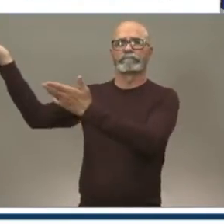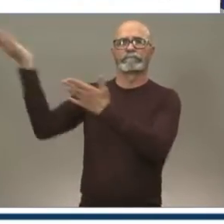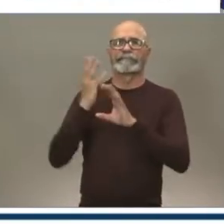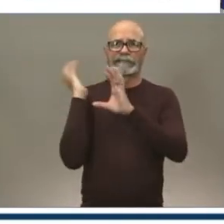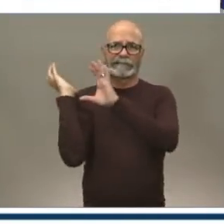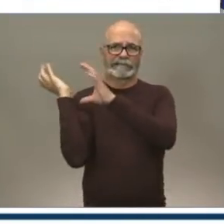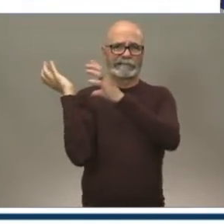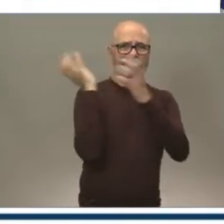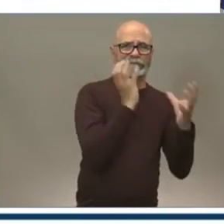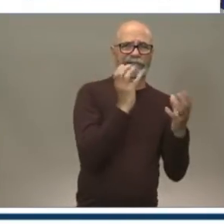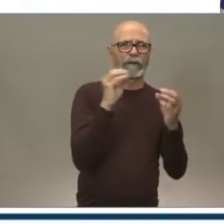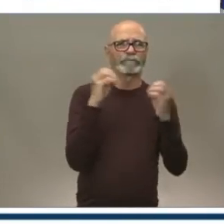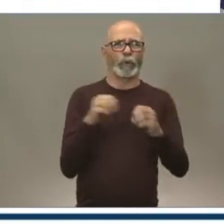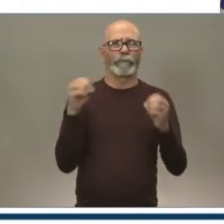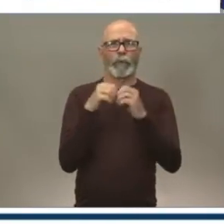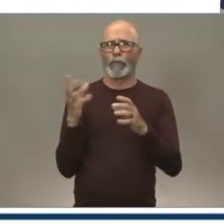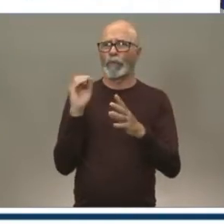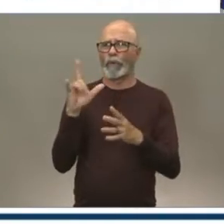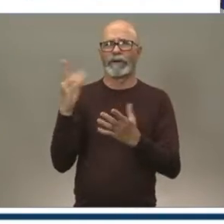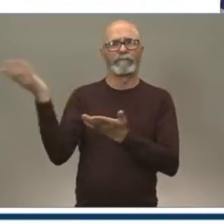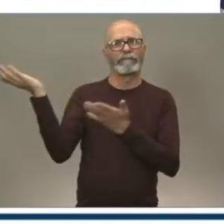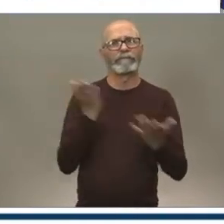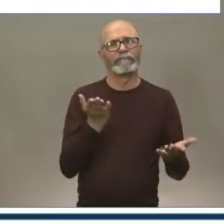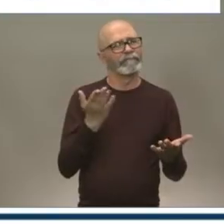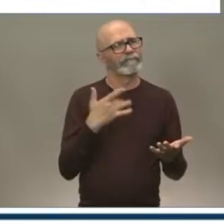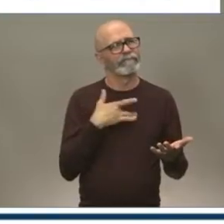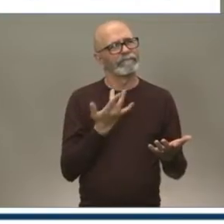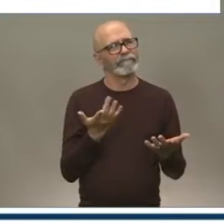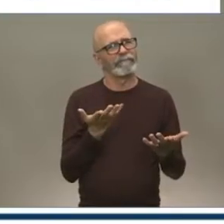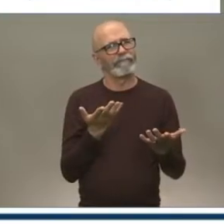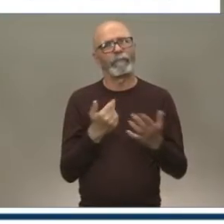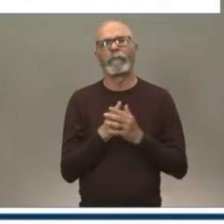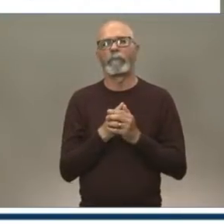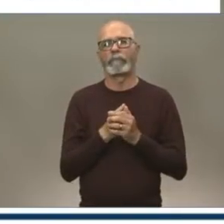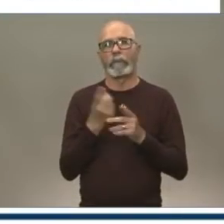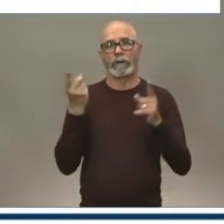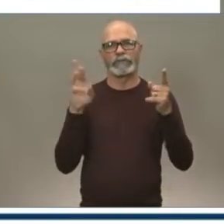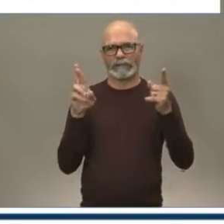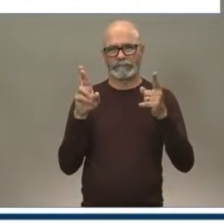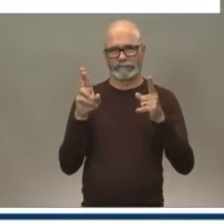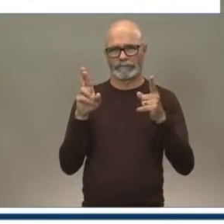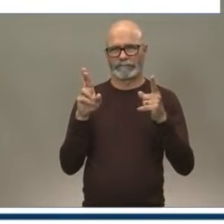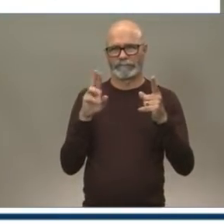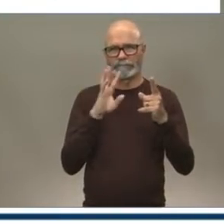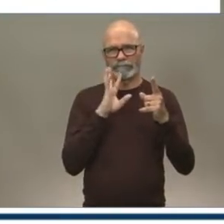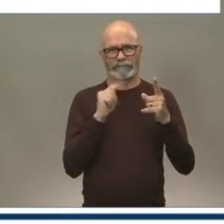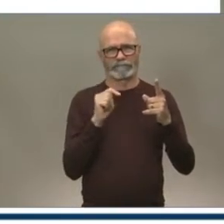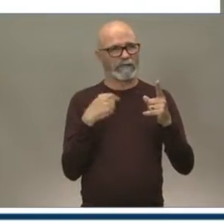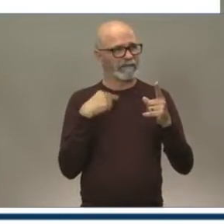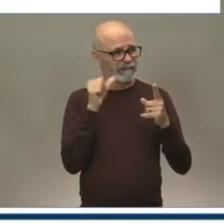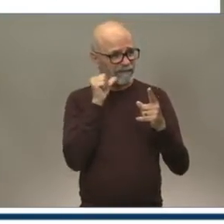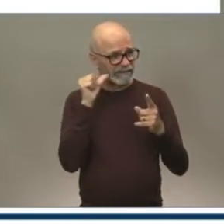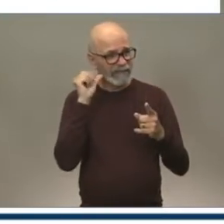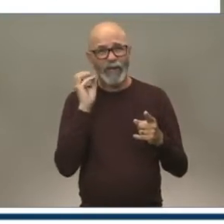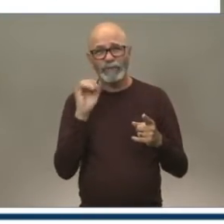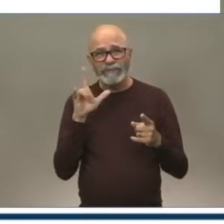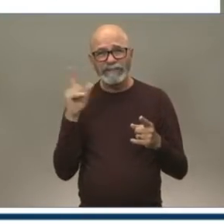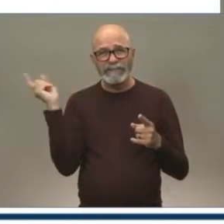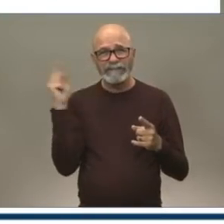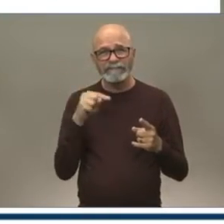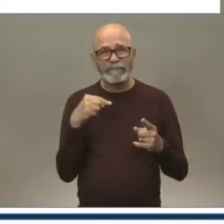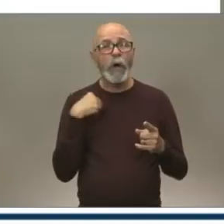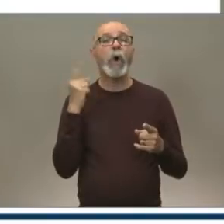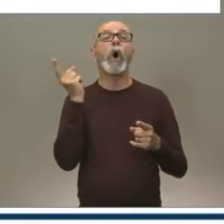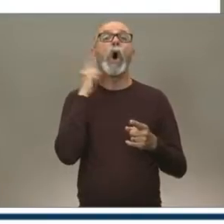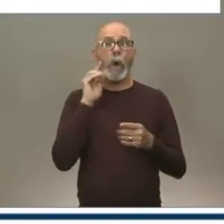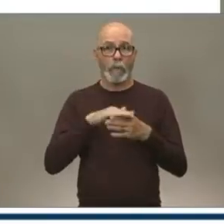and whether there's any changes there? So I'm aware. I wasn't aware of somebody yesterday. I was aware that initially on the weekend there was one person who